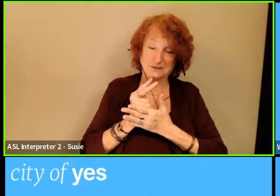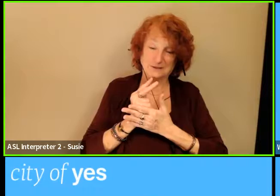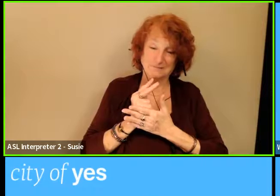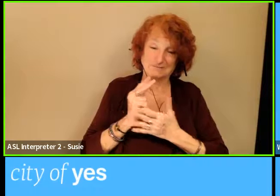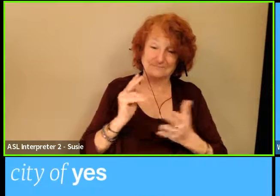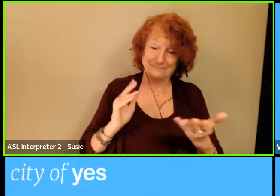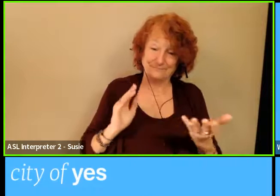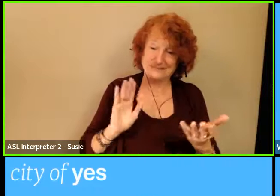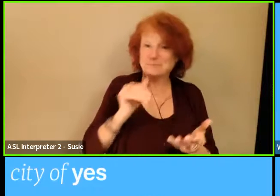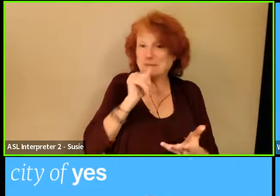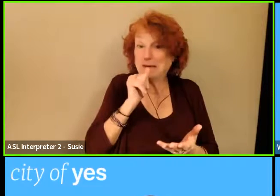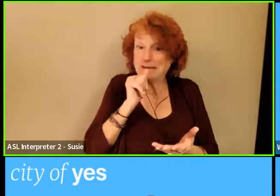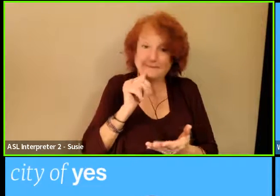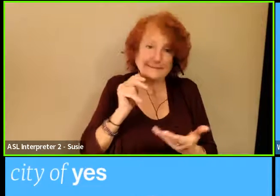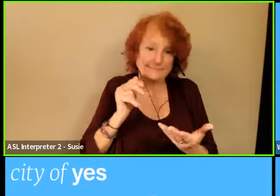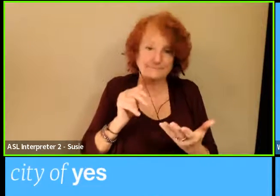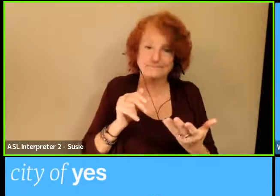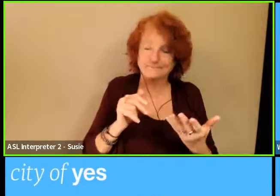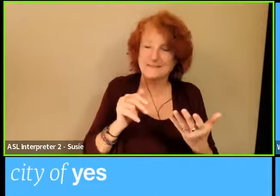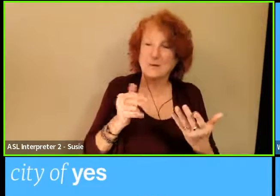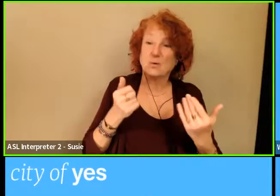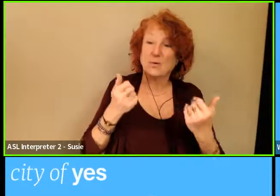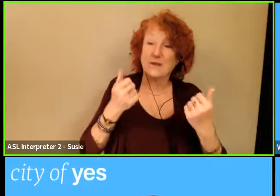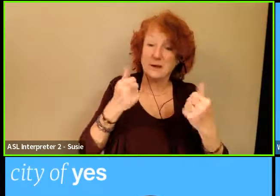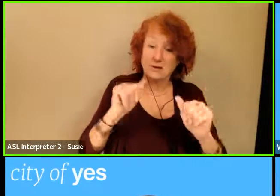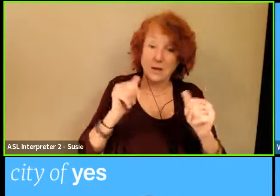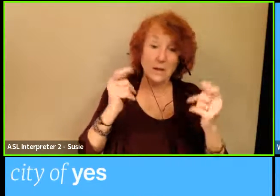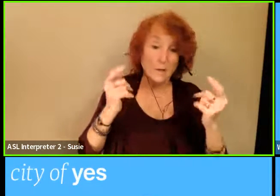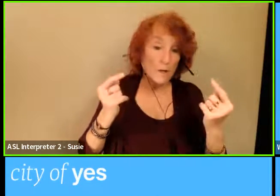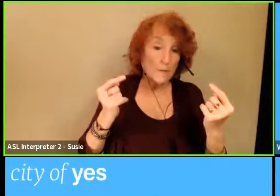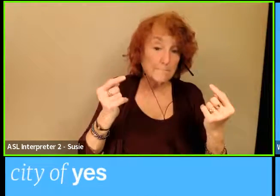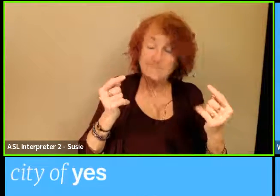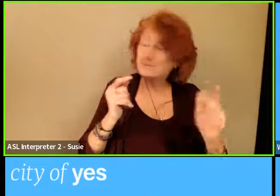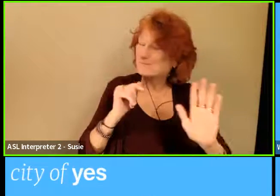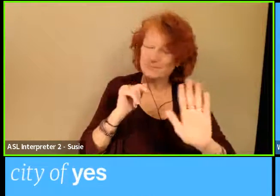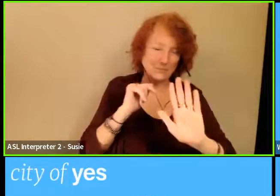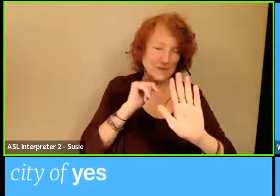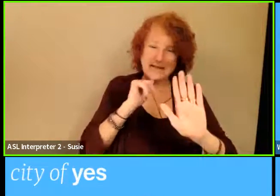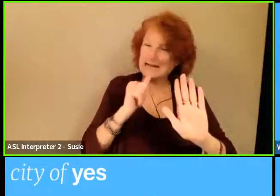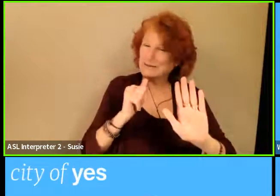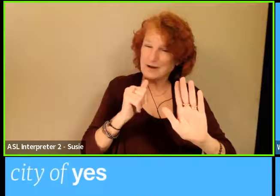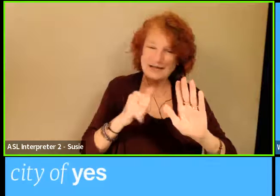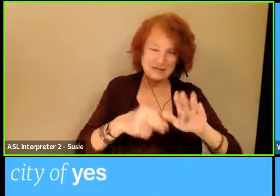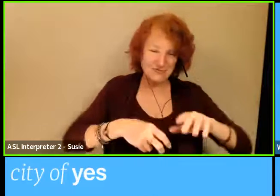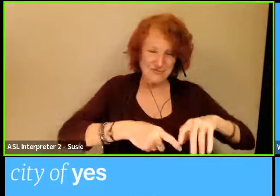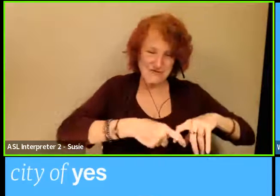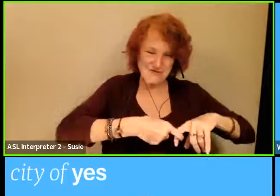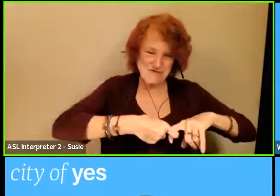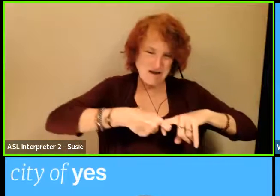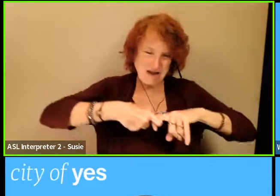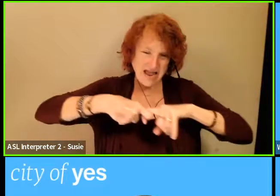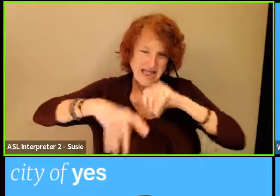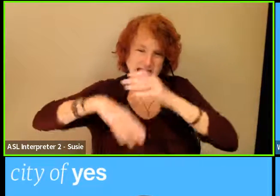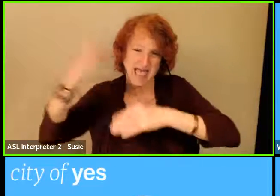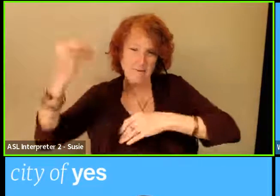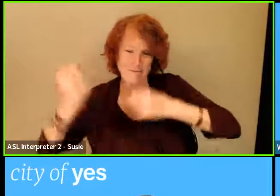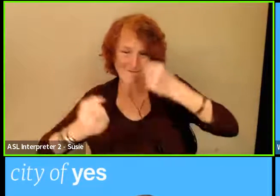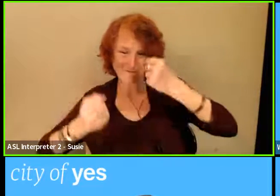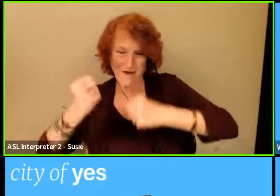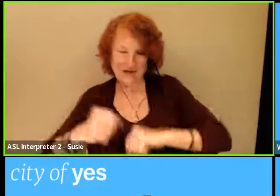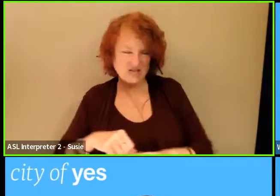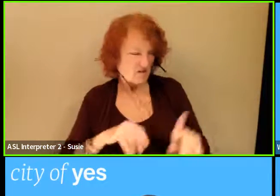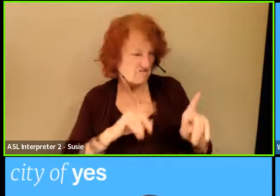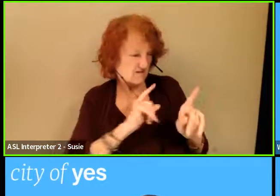own. What we're trying to do here is not to like drag people kicking and screaming out of their cars or say that having a car is bad.